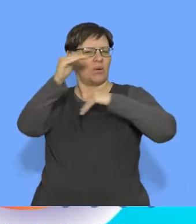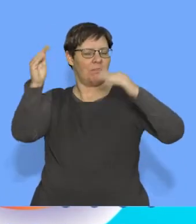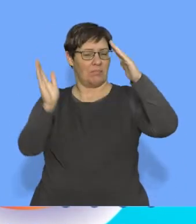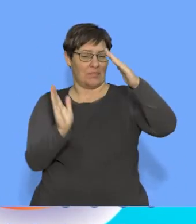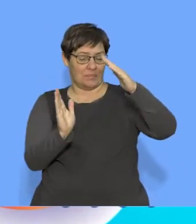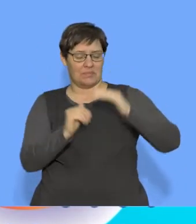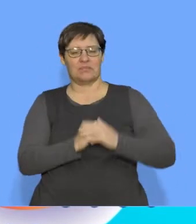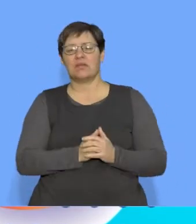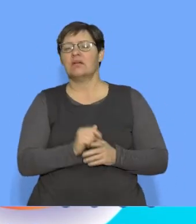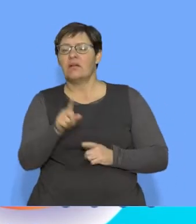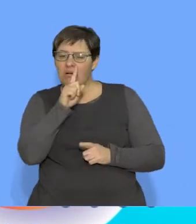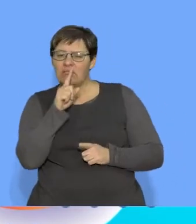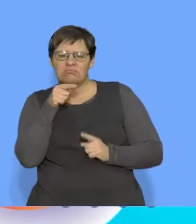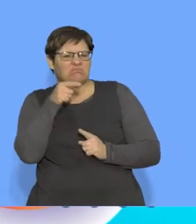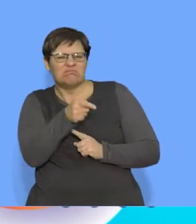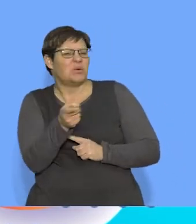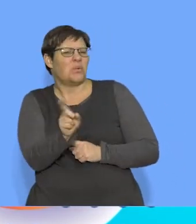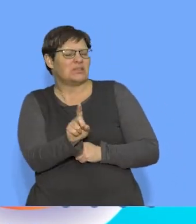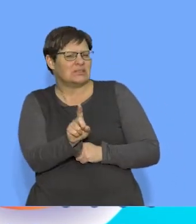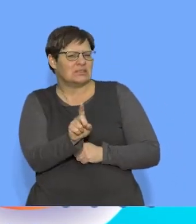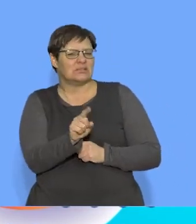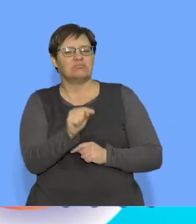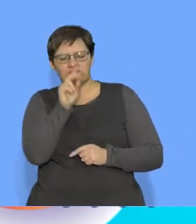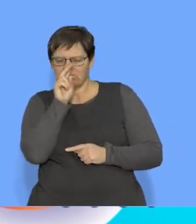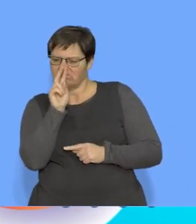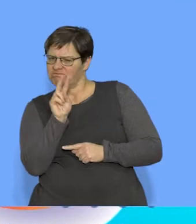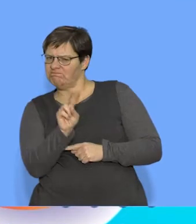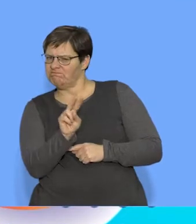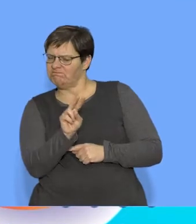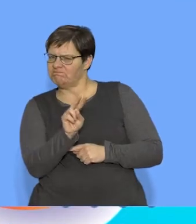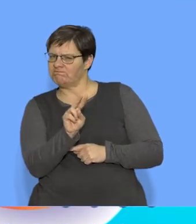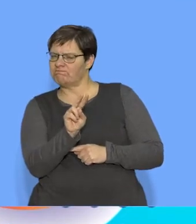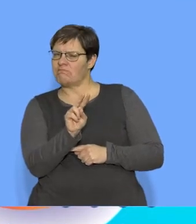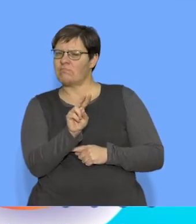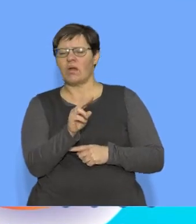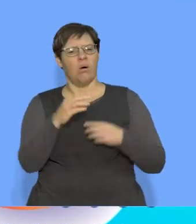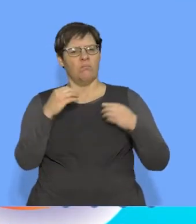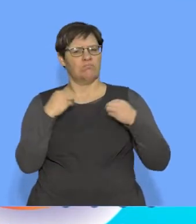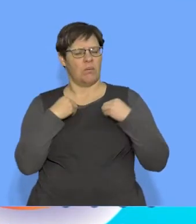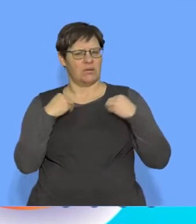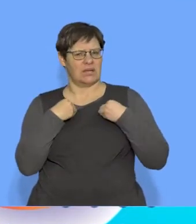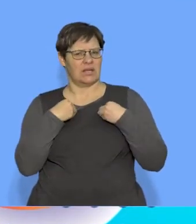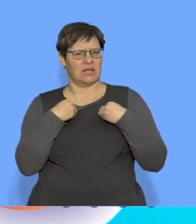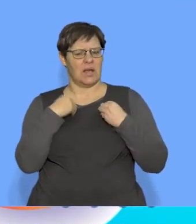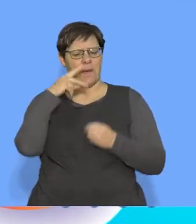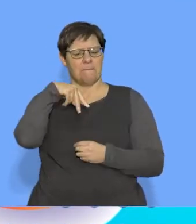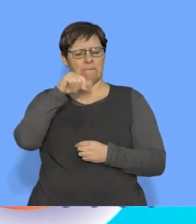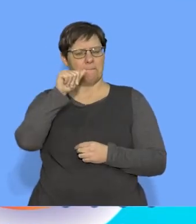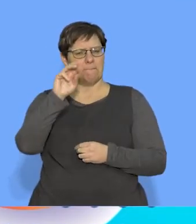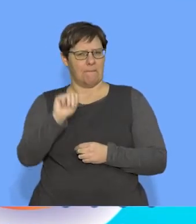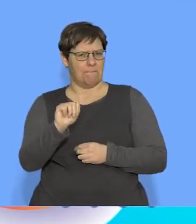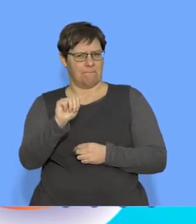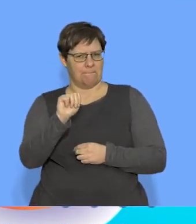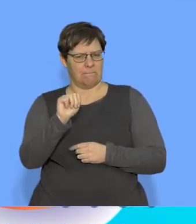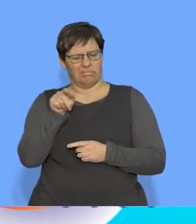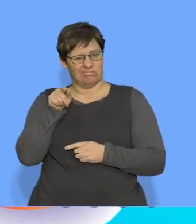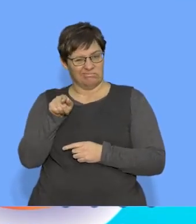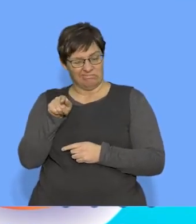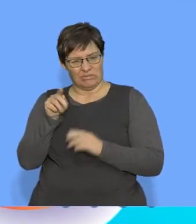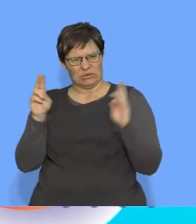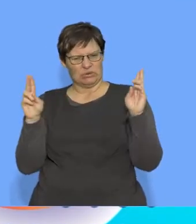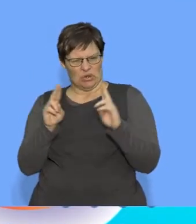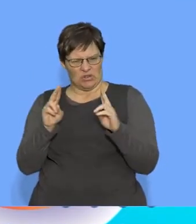mainly what this is all about is to try and look at what are the properties of a PAM that I can try and